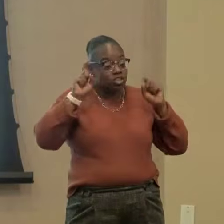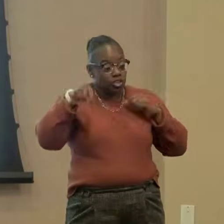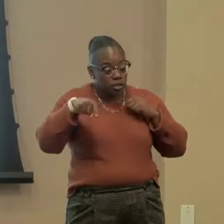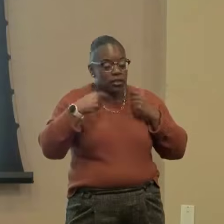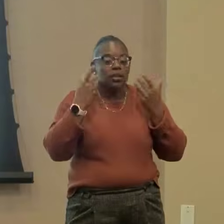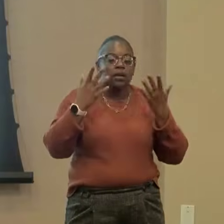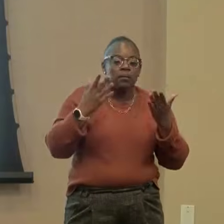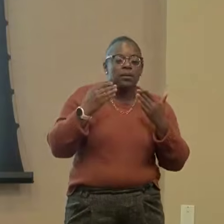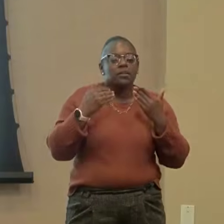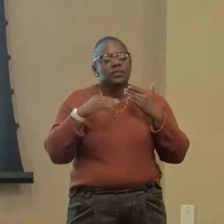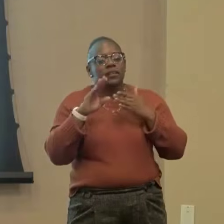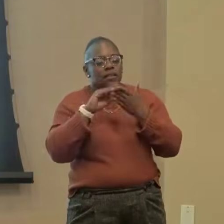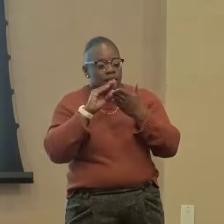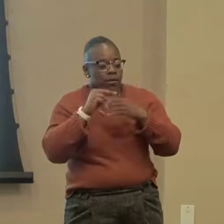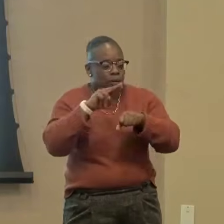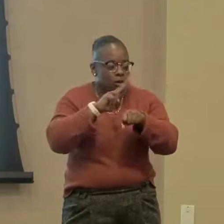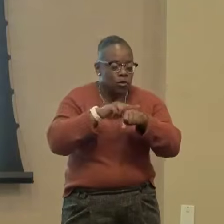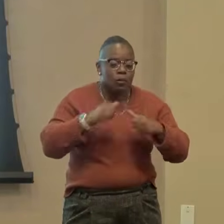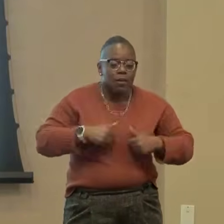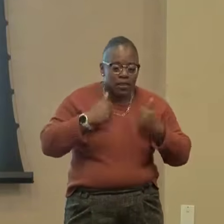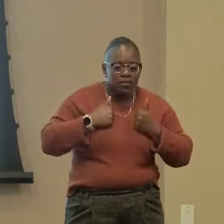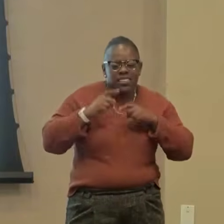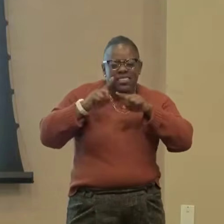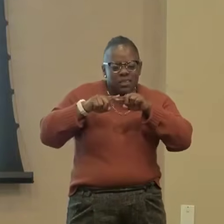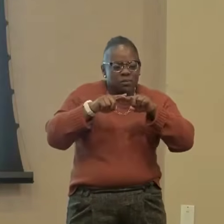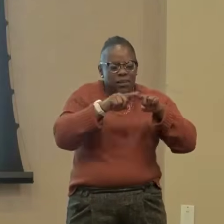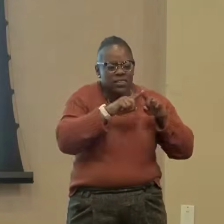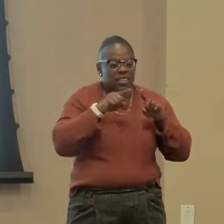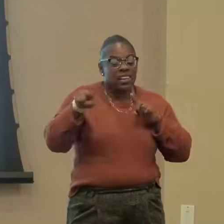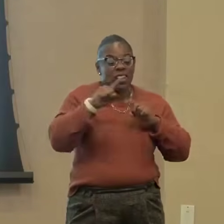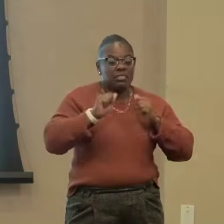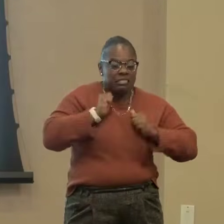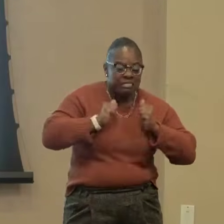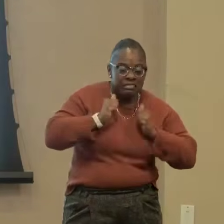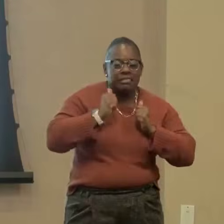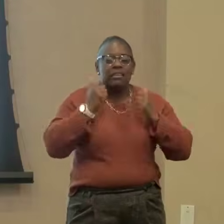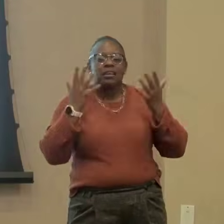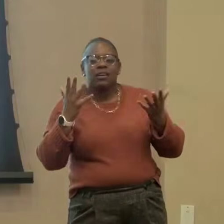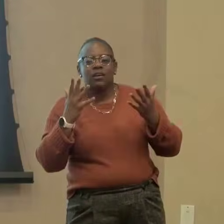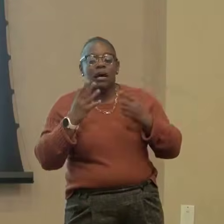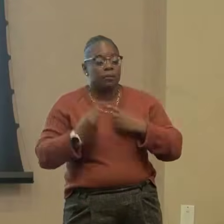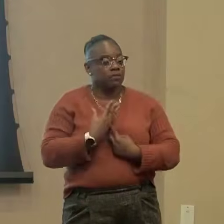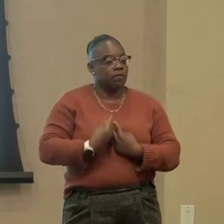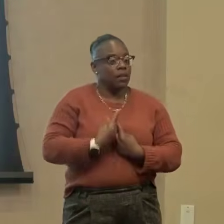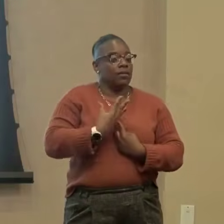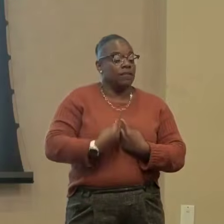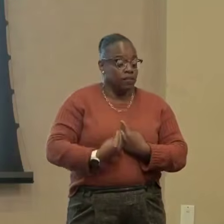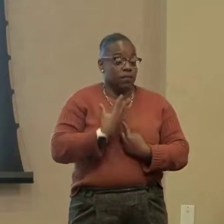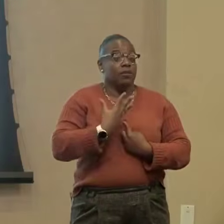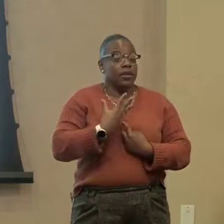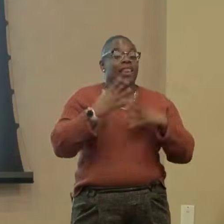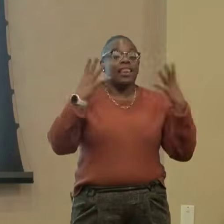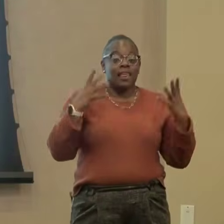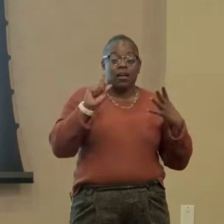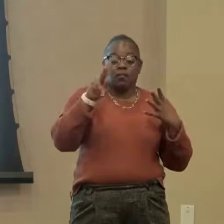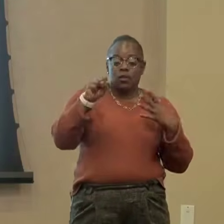get to your new baseline of normal. So it depends on just how vigilant you want to be, and it depends on how much you're flaring. But if you're flaring